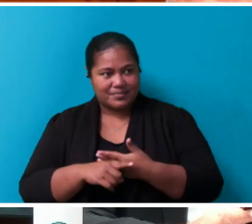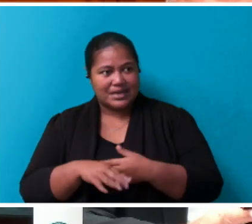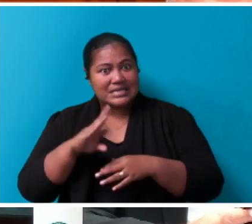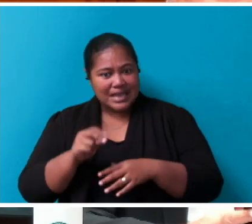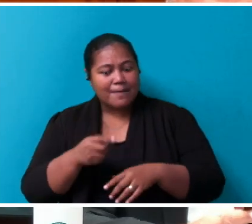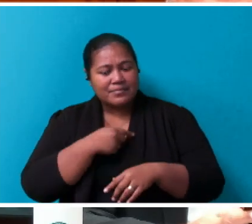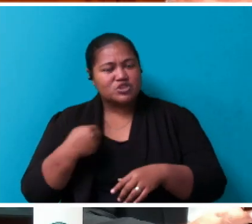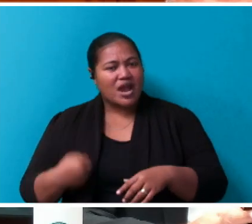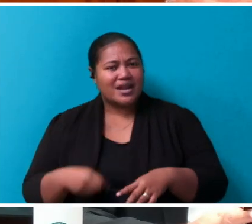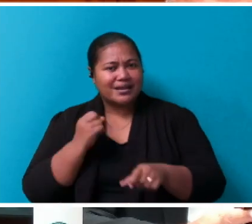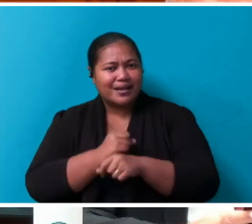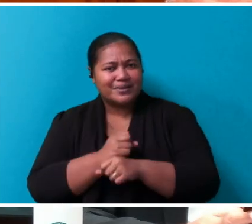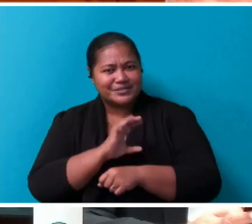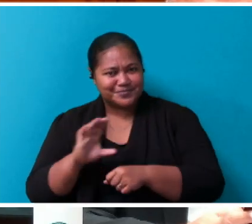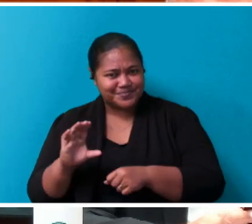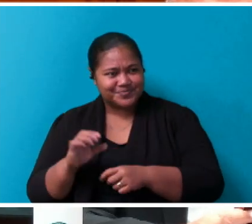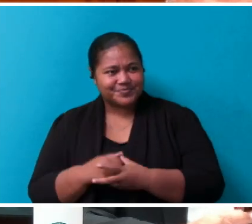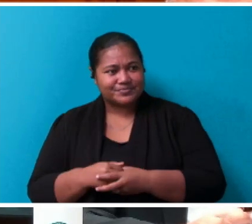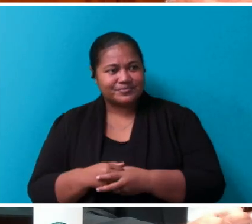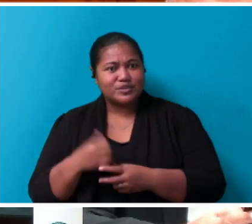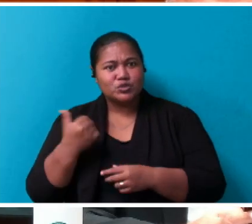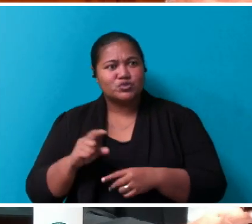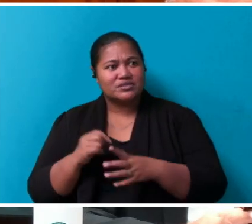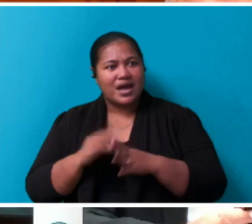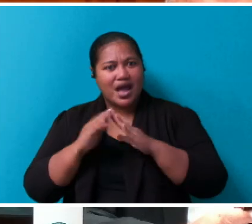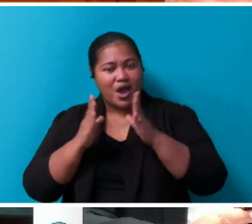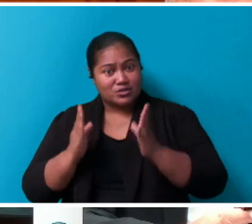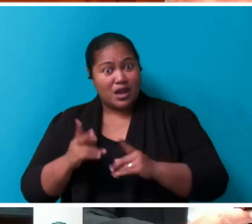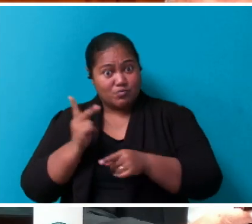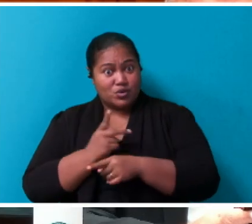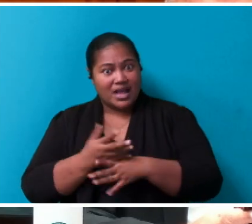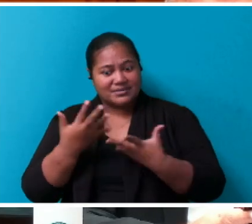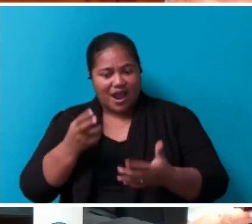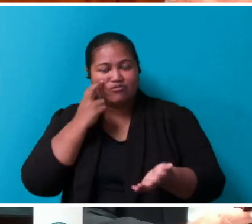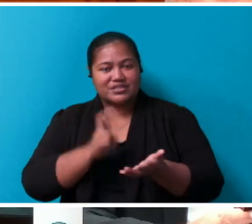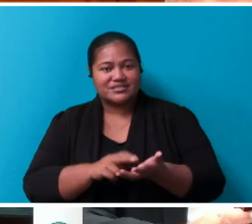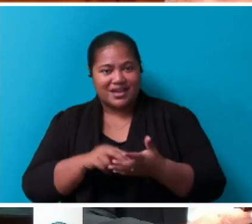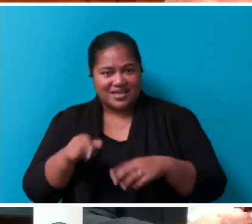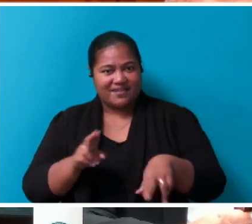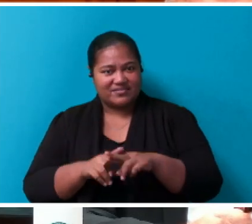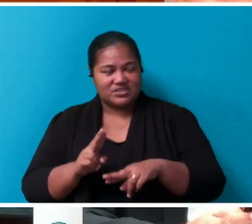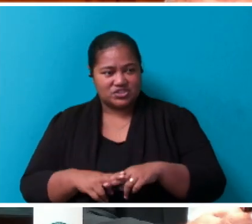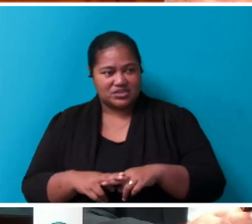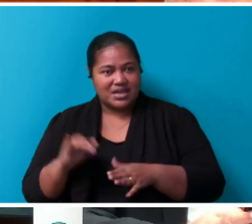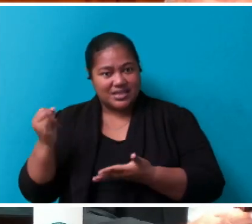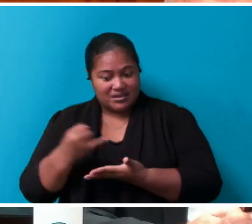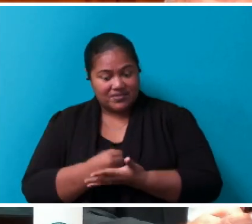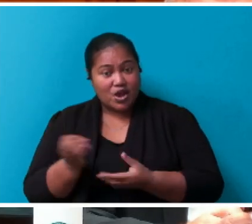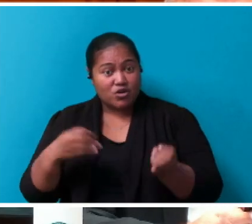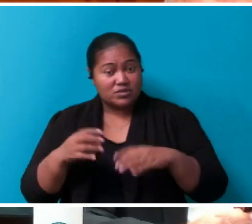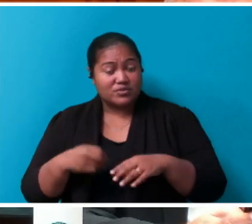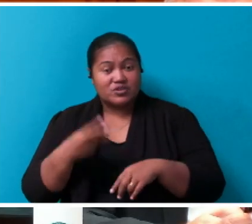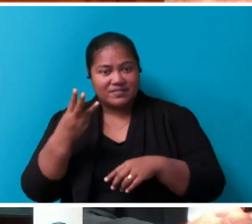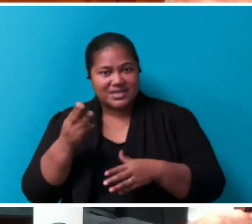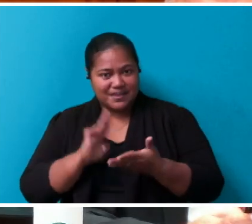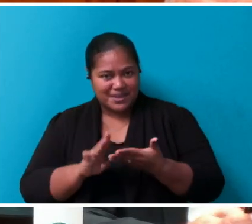company specializing in daily household products registered now in Fiji, with an investment contribution over $3 million.